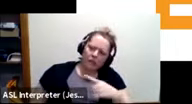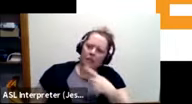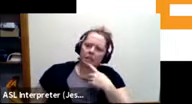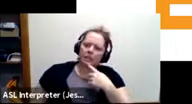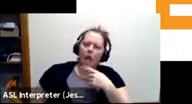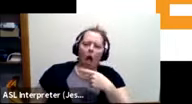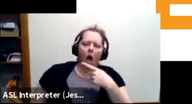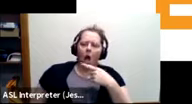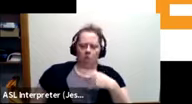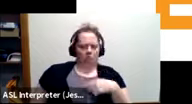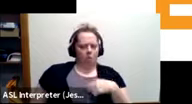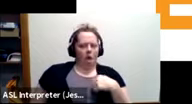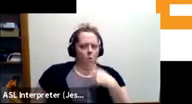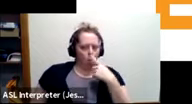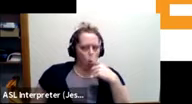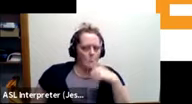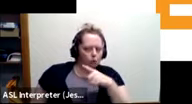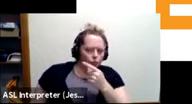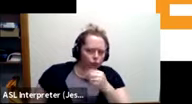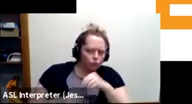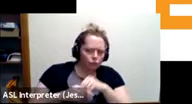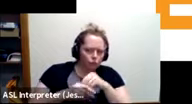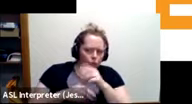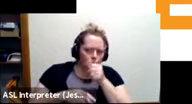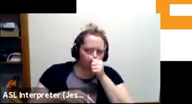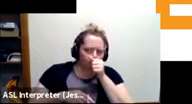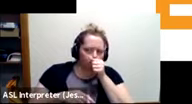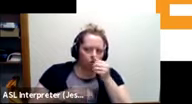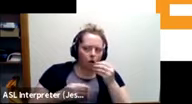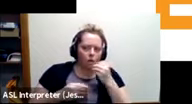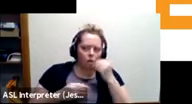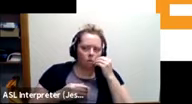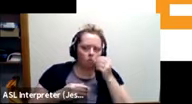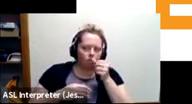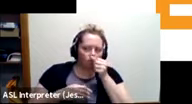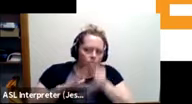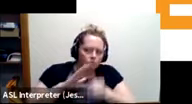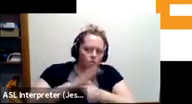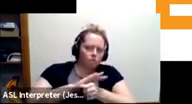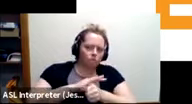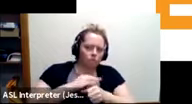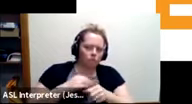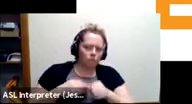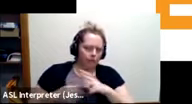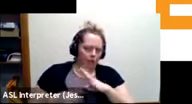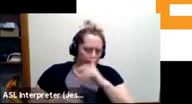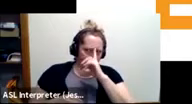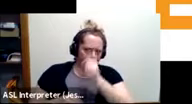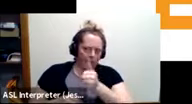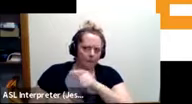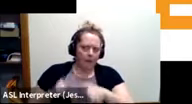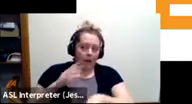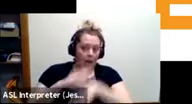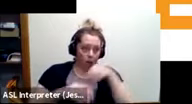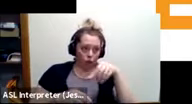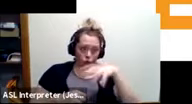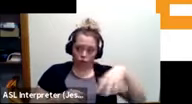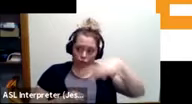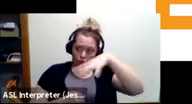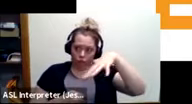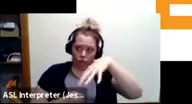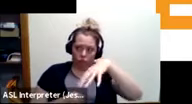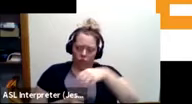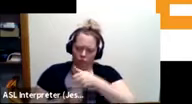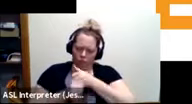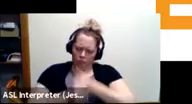out to the common areas, when you're doing your laundry, you need to be wearing clothes that are congruent with your sex. We don't, do that in the